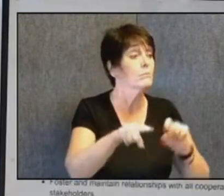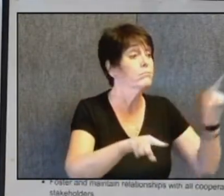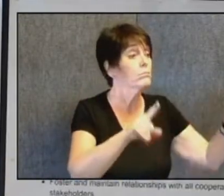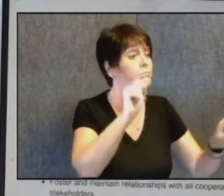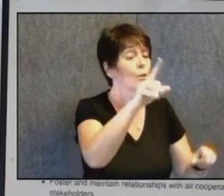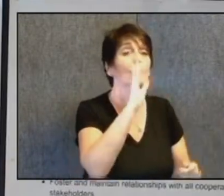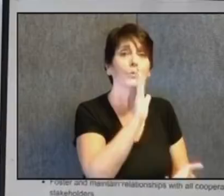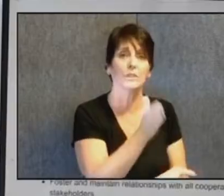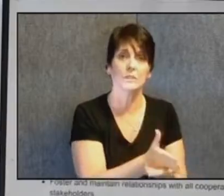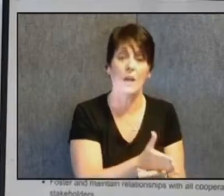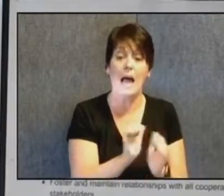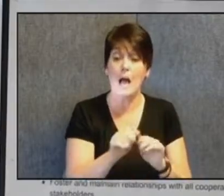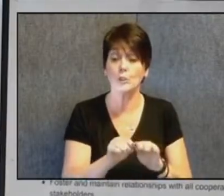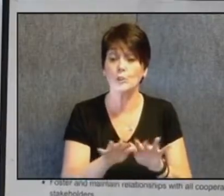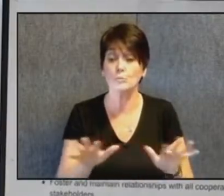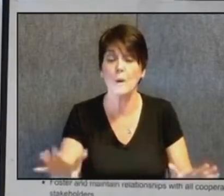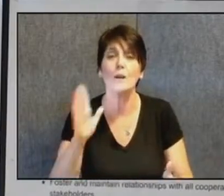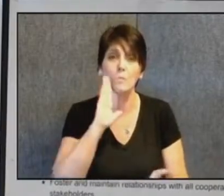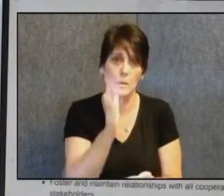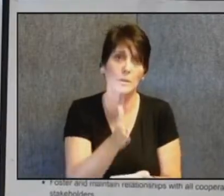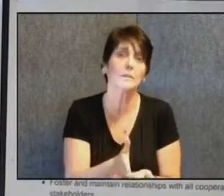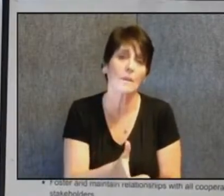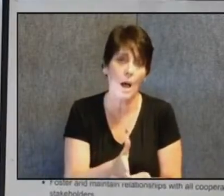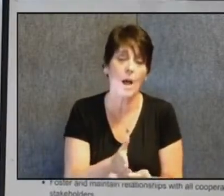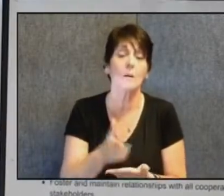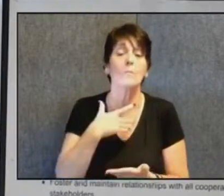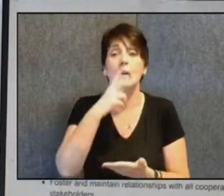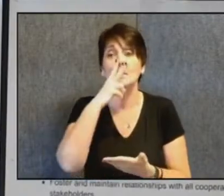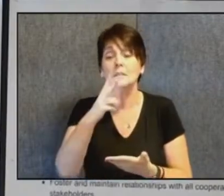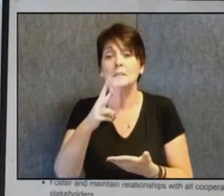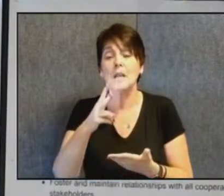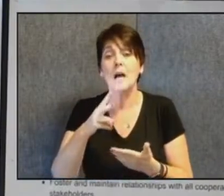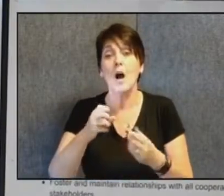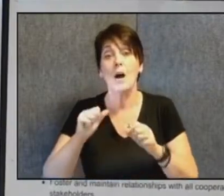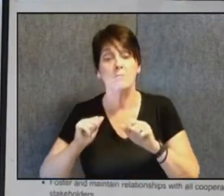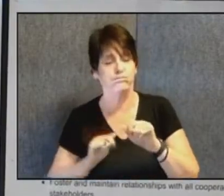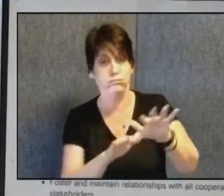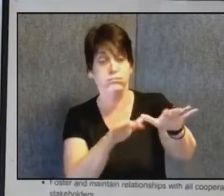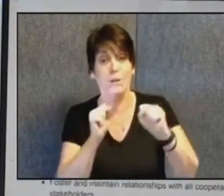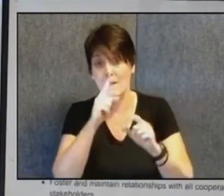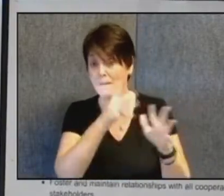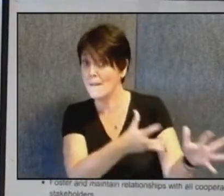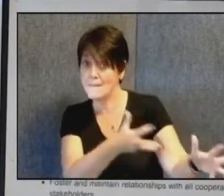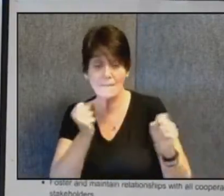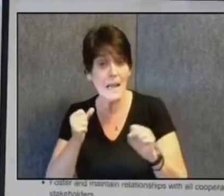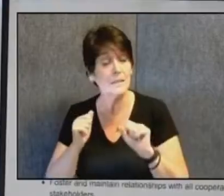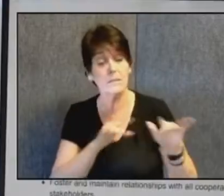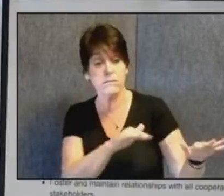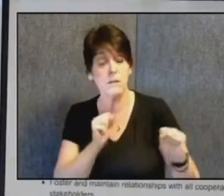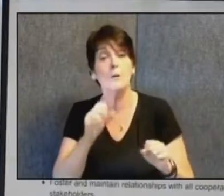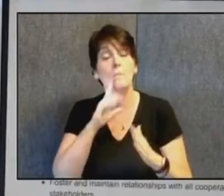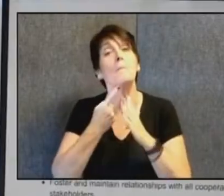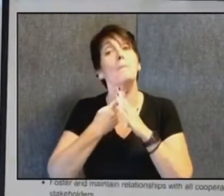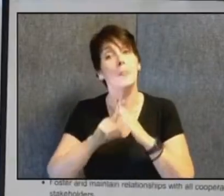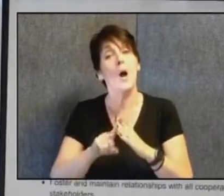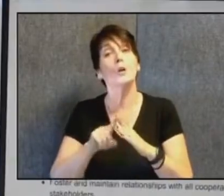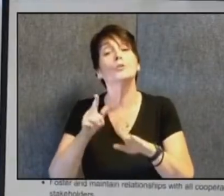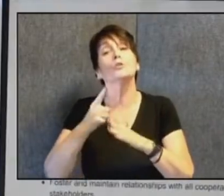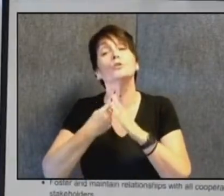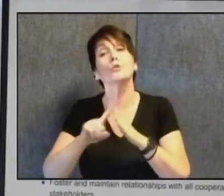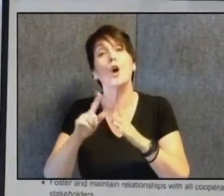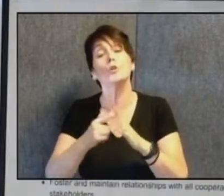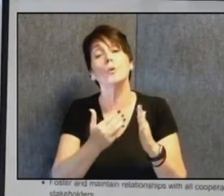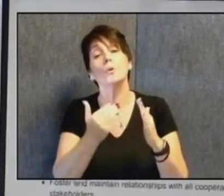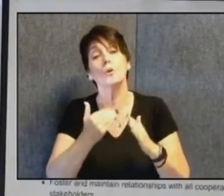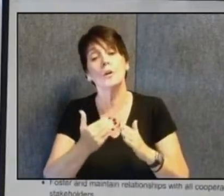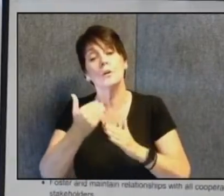of spread will start dropping. We'll stop seeing those passive crown fire runs and the active crown fire runs, and we'll see the fire basically start